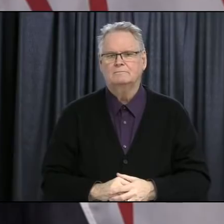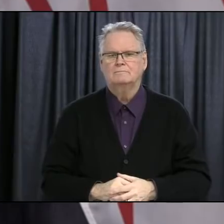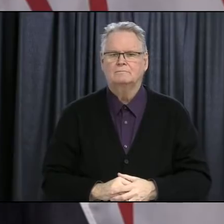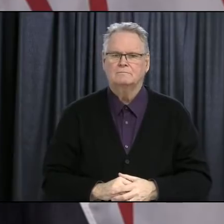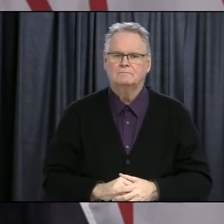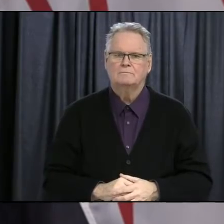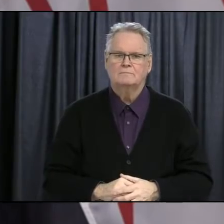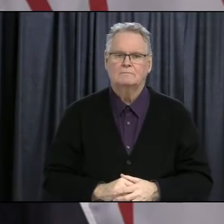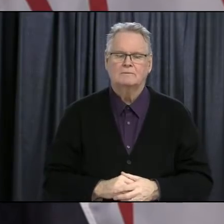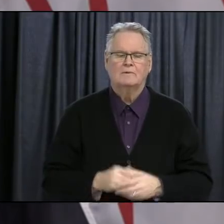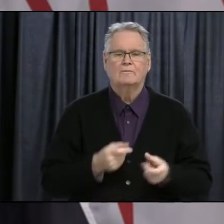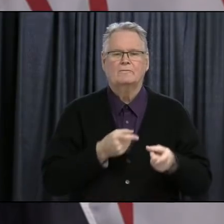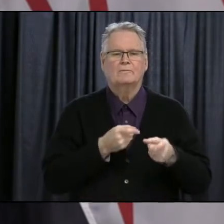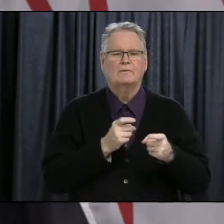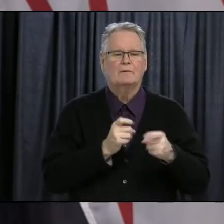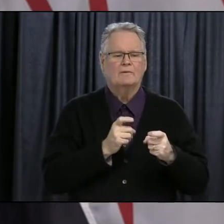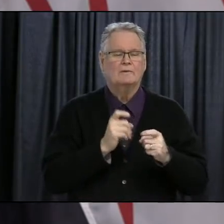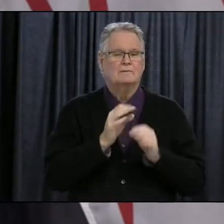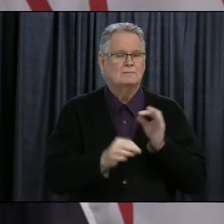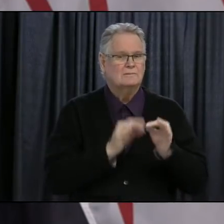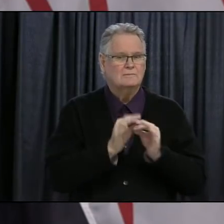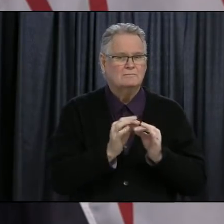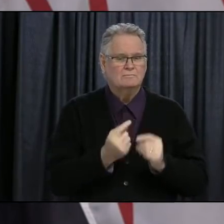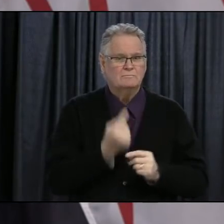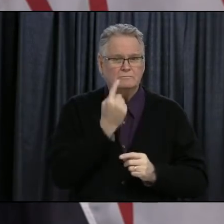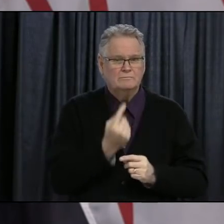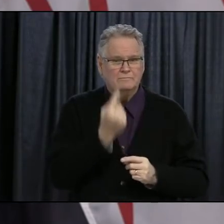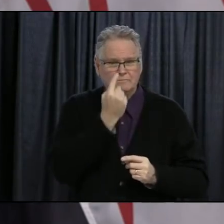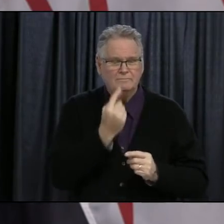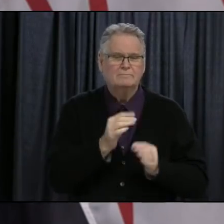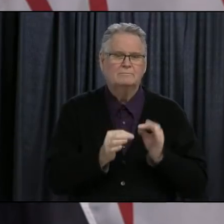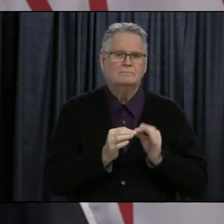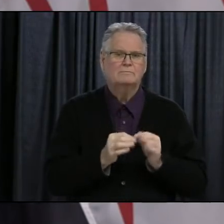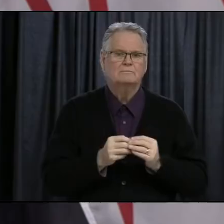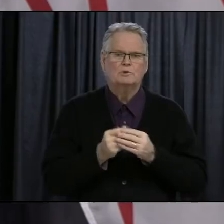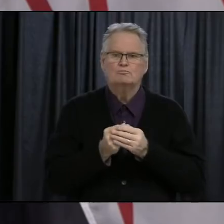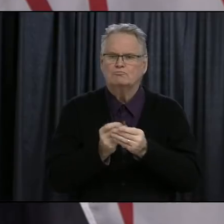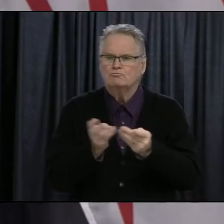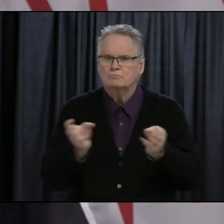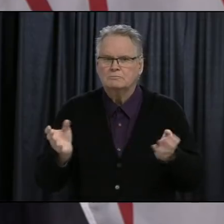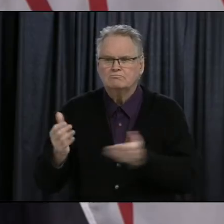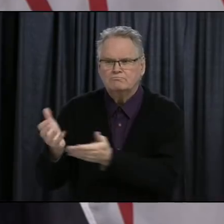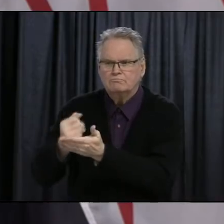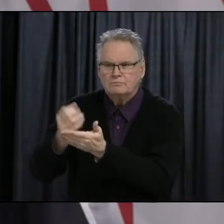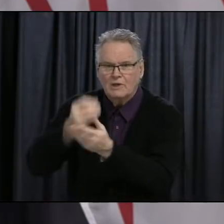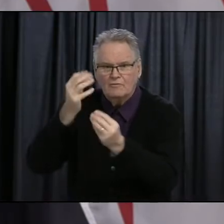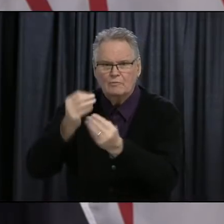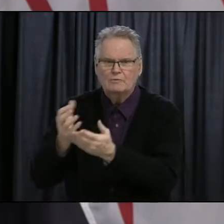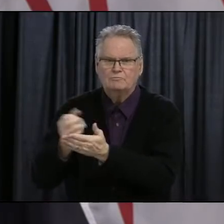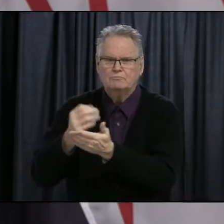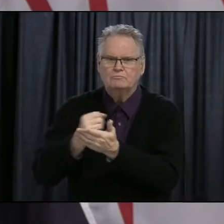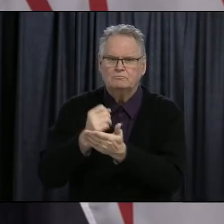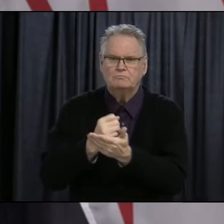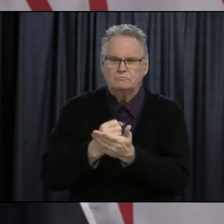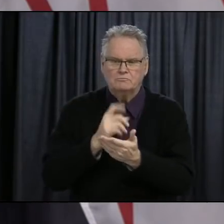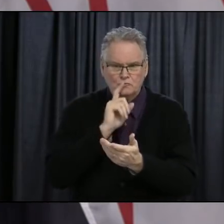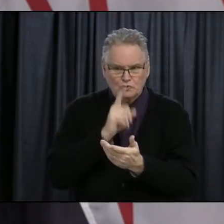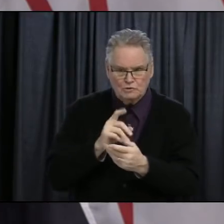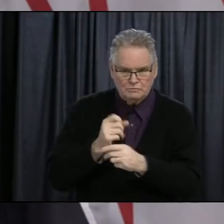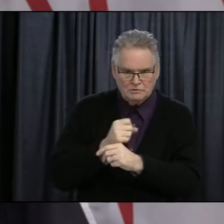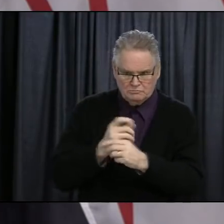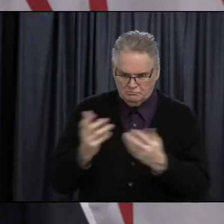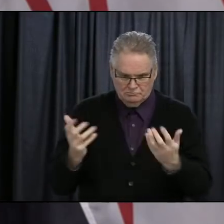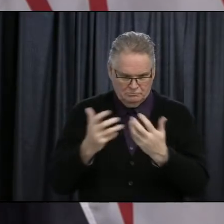that what we're seeing in our testing centers is what we're seeing out there in the public. And it's, of course, certainly we want to